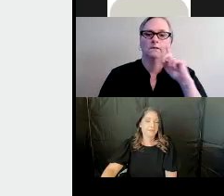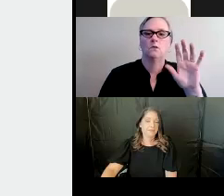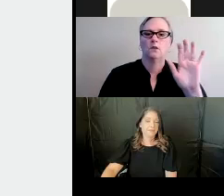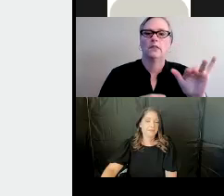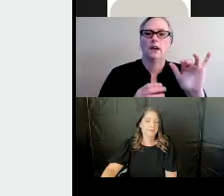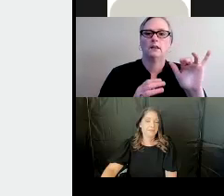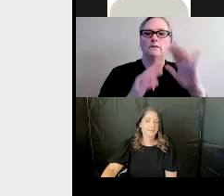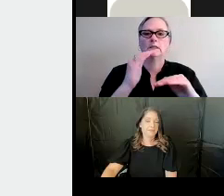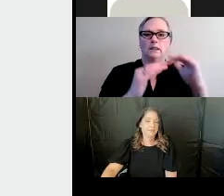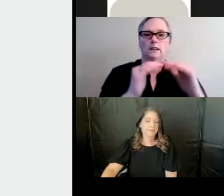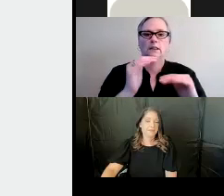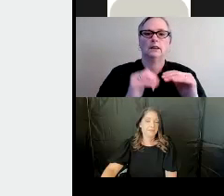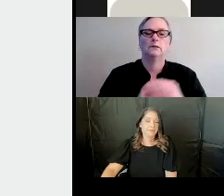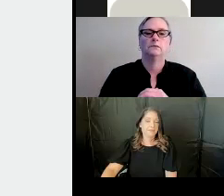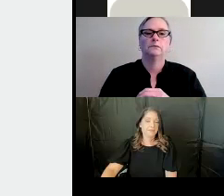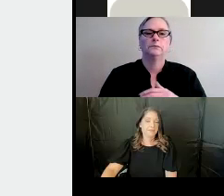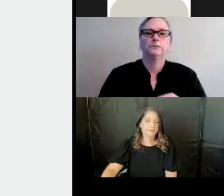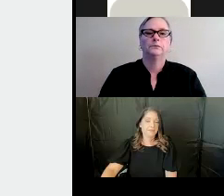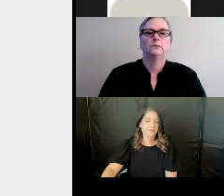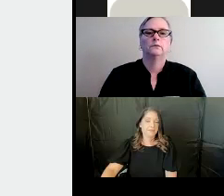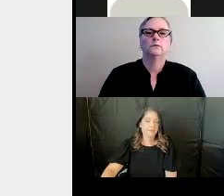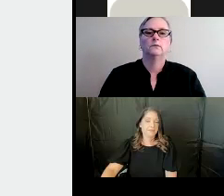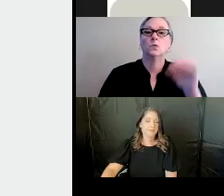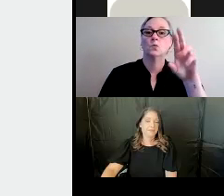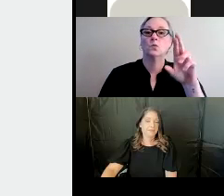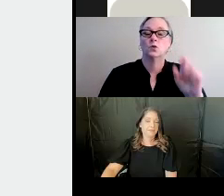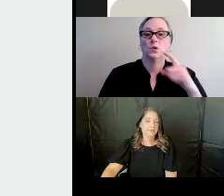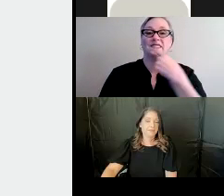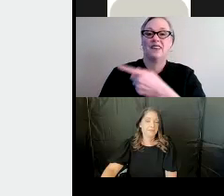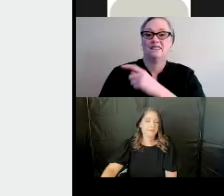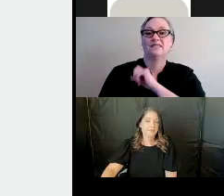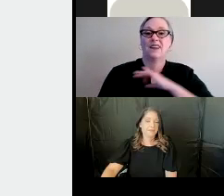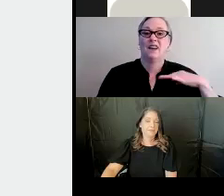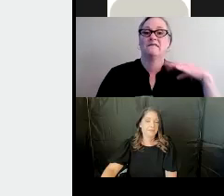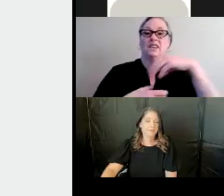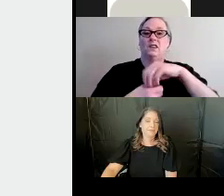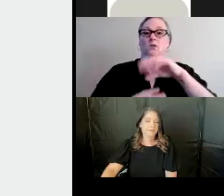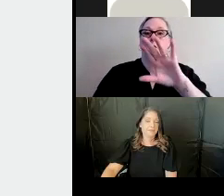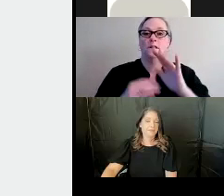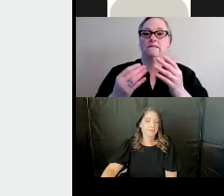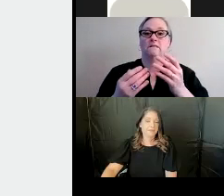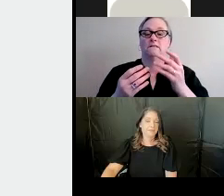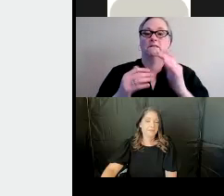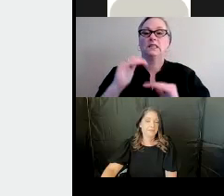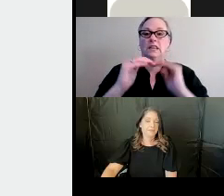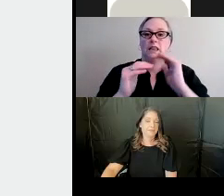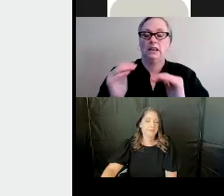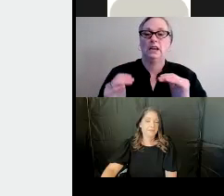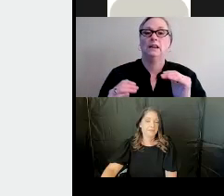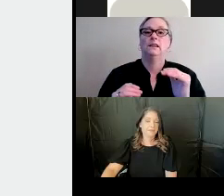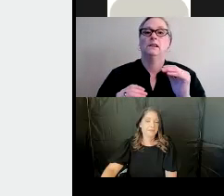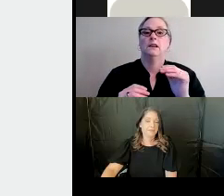yourself at any time. Or you can tell staff in the facility where you live about the abuse. So